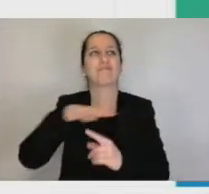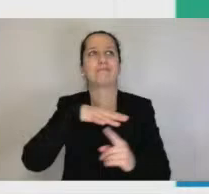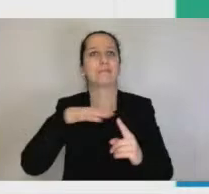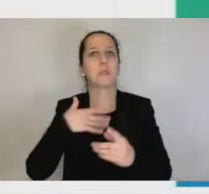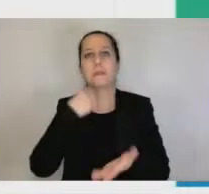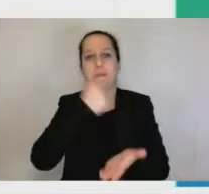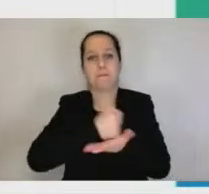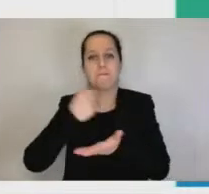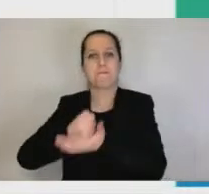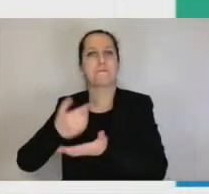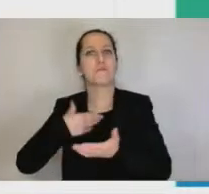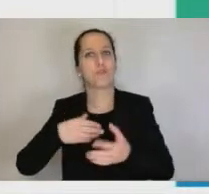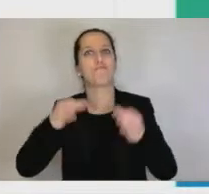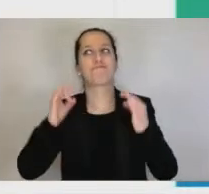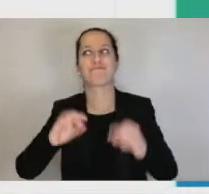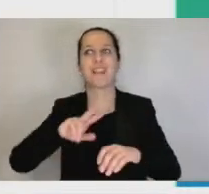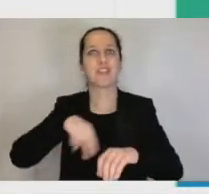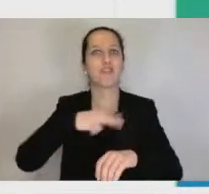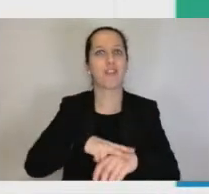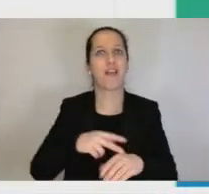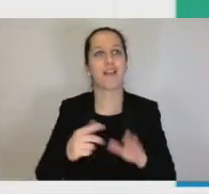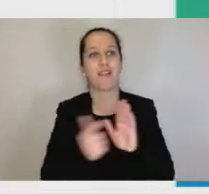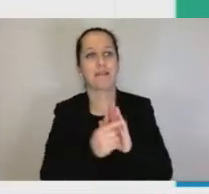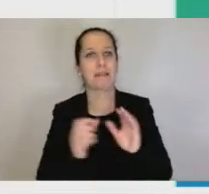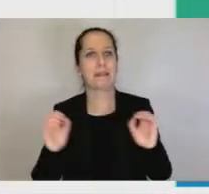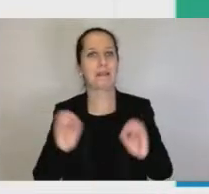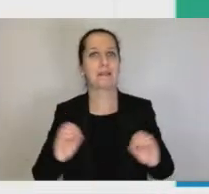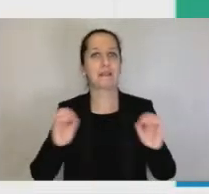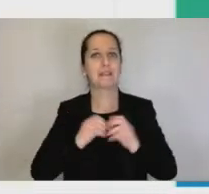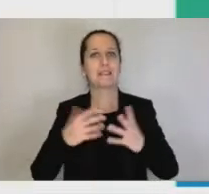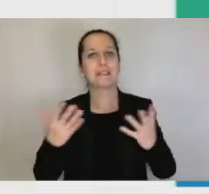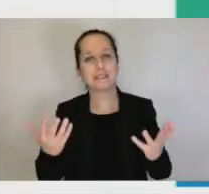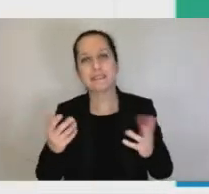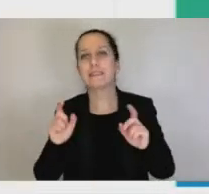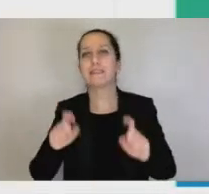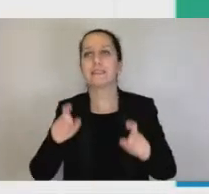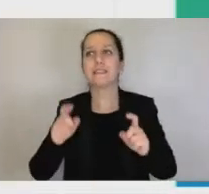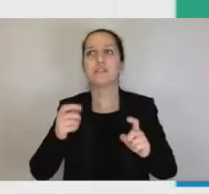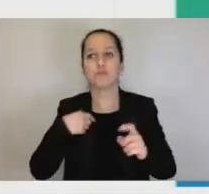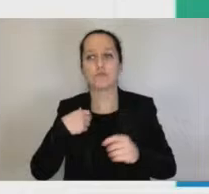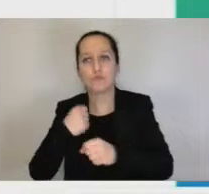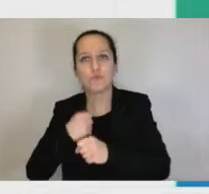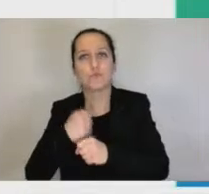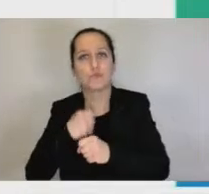support, with other irregular situations. So they often